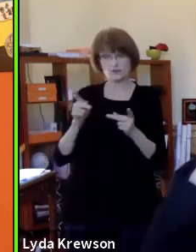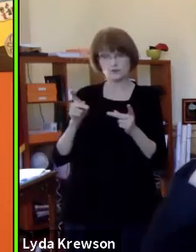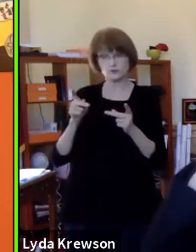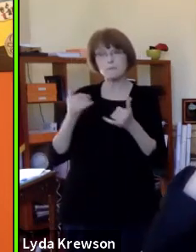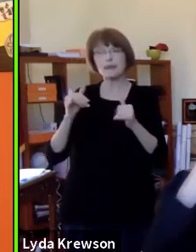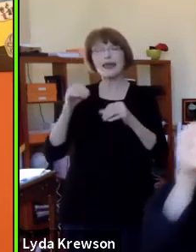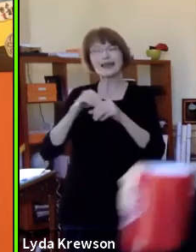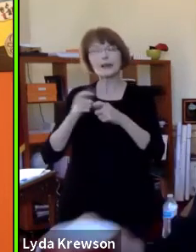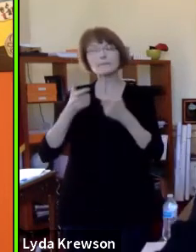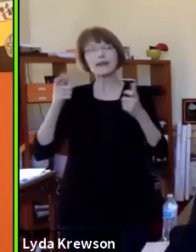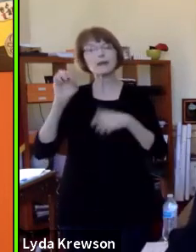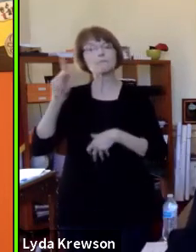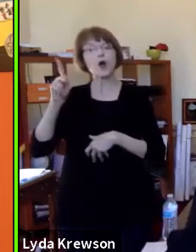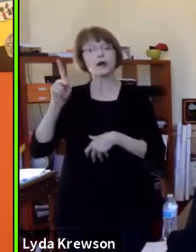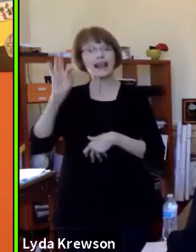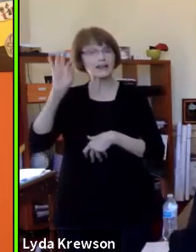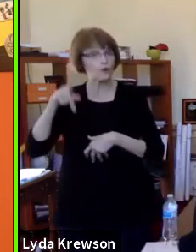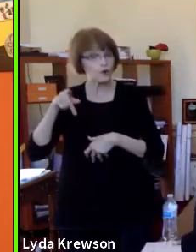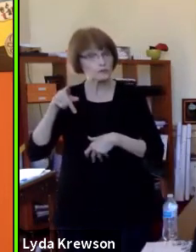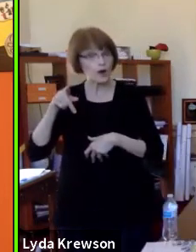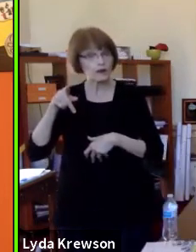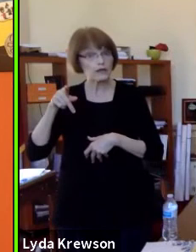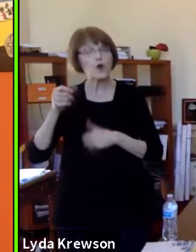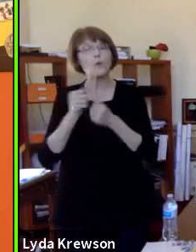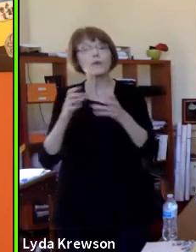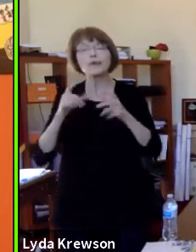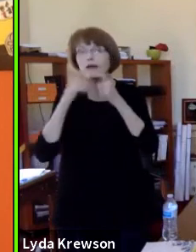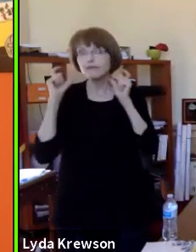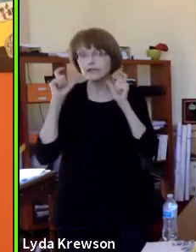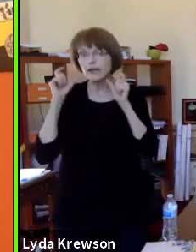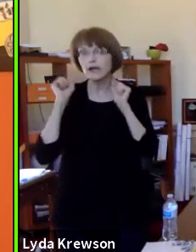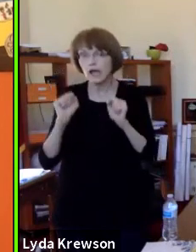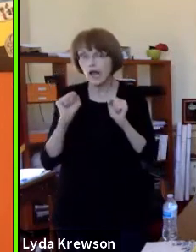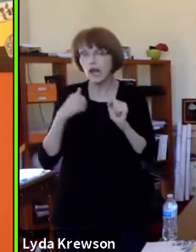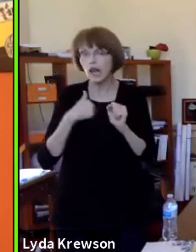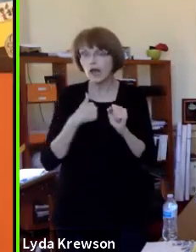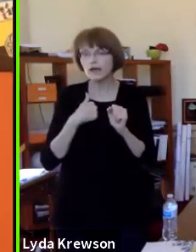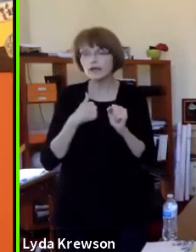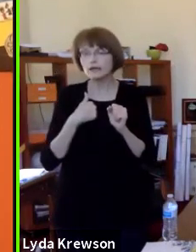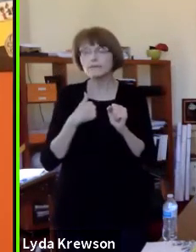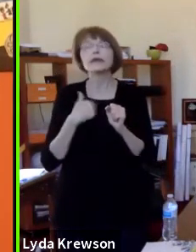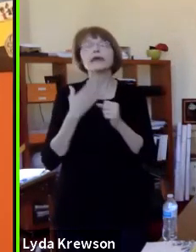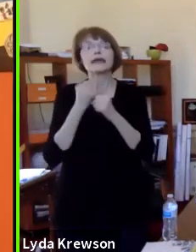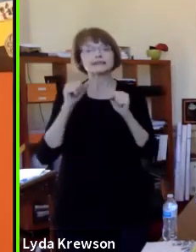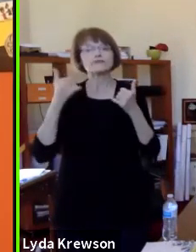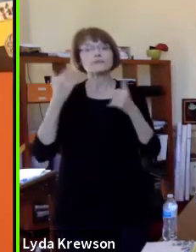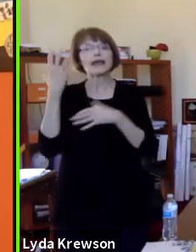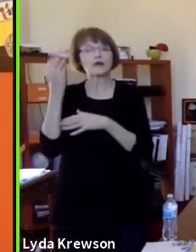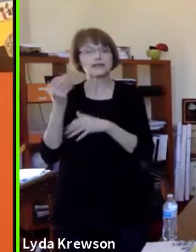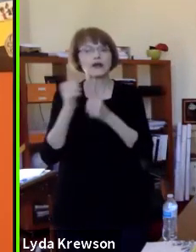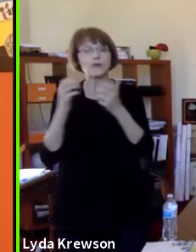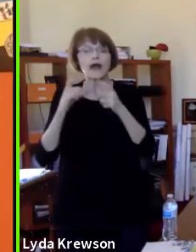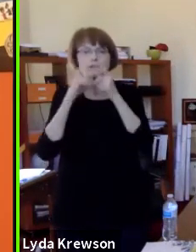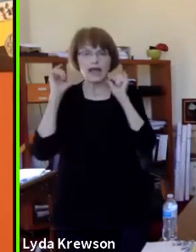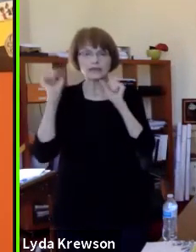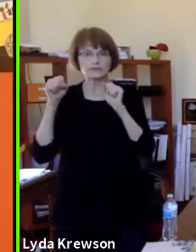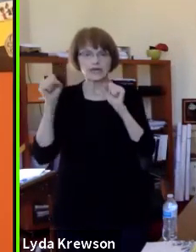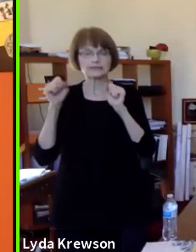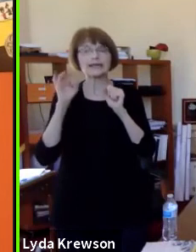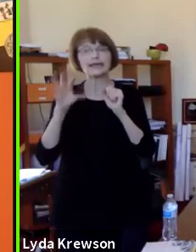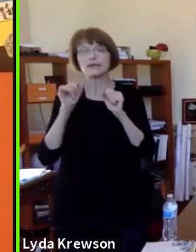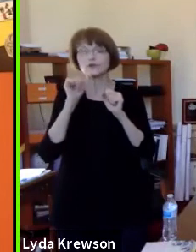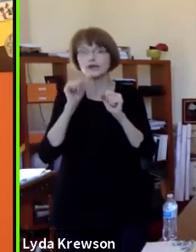Forest Park without a face mask? It is safe to play outside without a face mask if